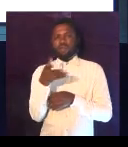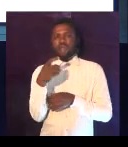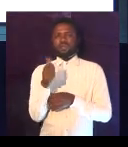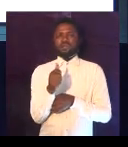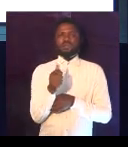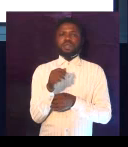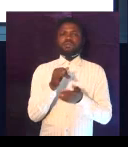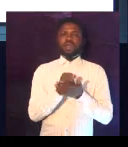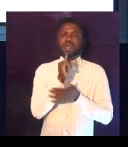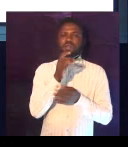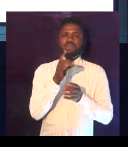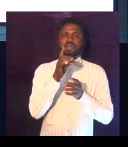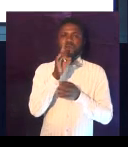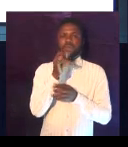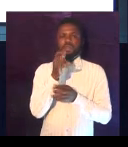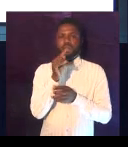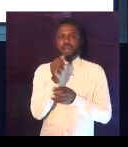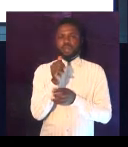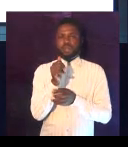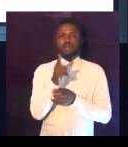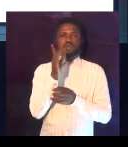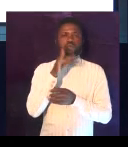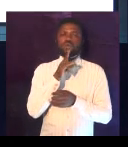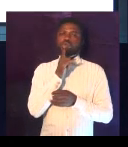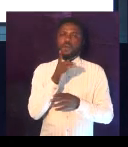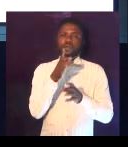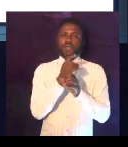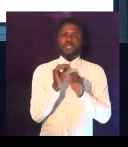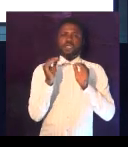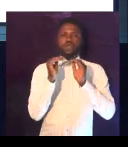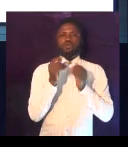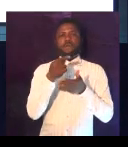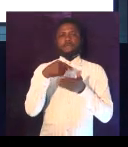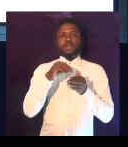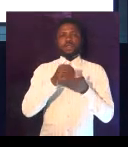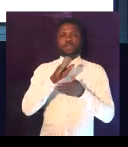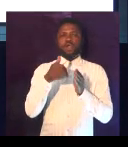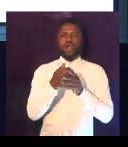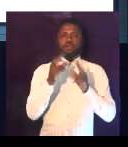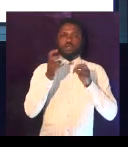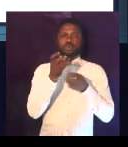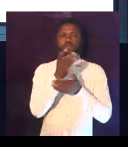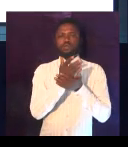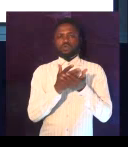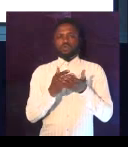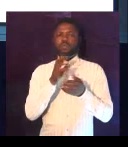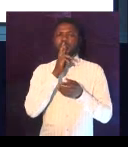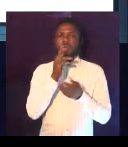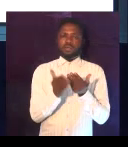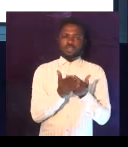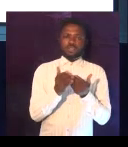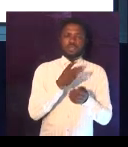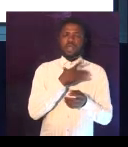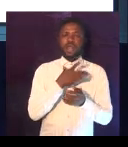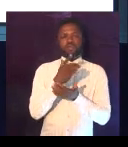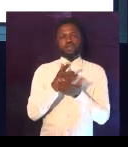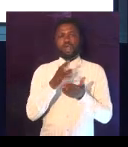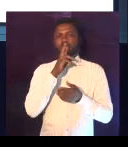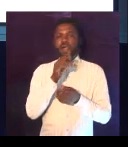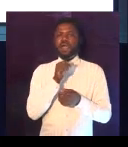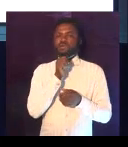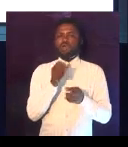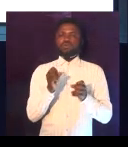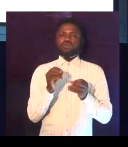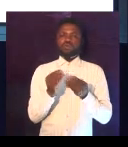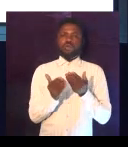10 in some. Well, that's data, and you're not going to get equal marks in all the subjects. I mean, some subjects are easy for you and